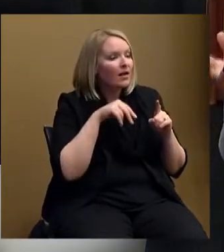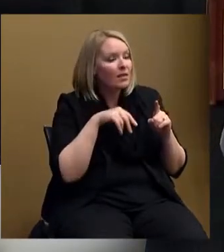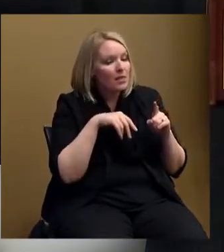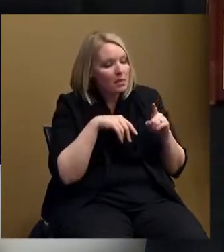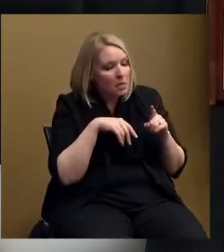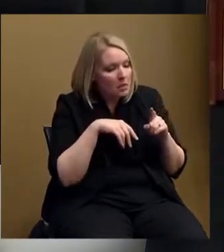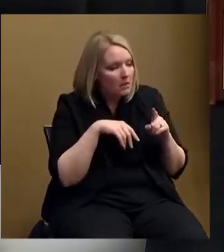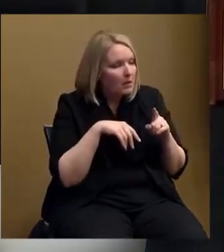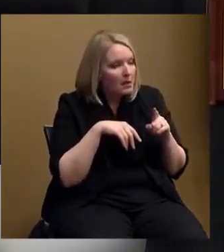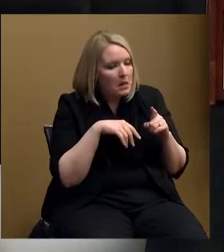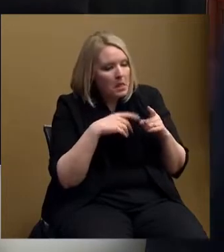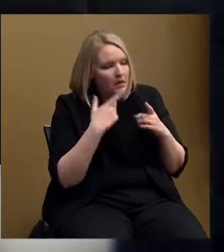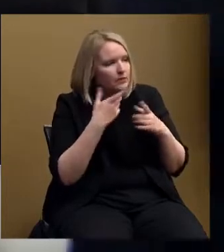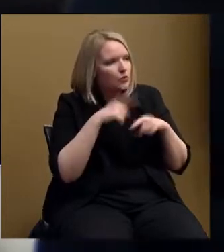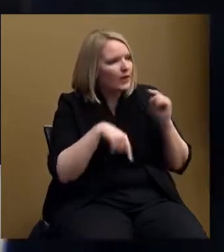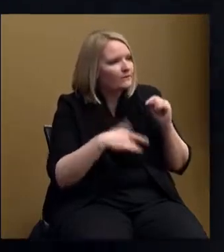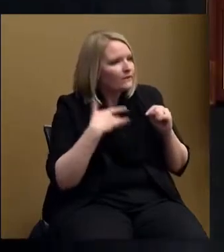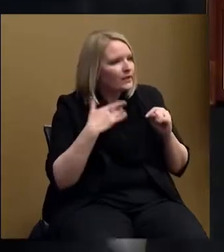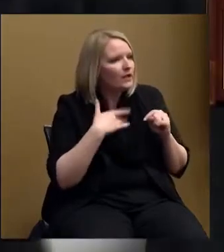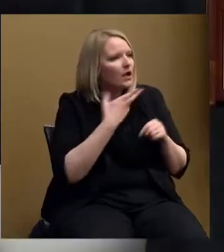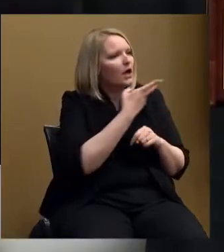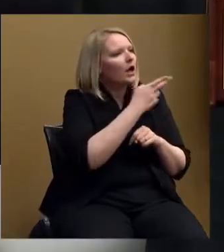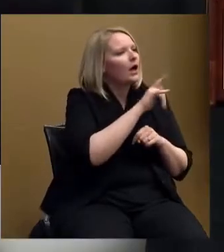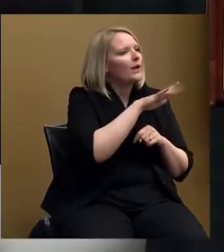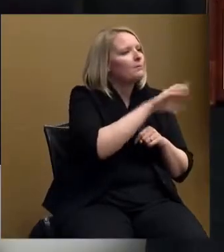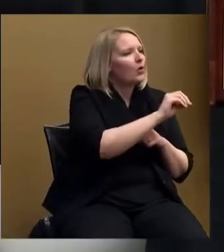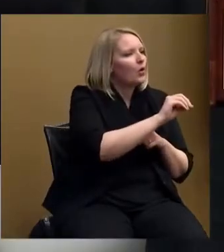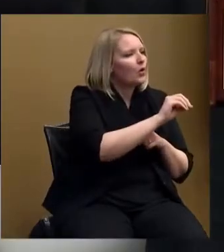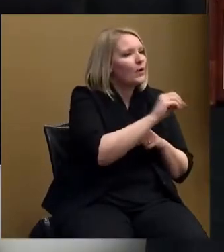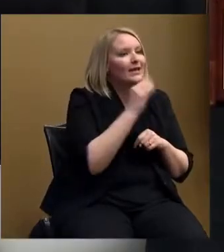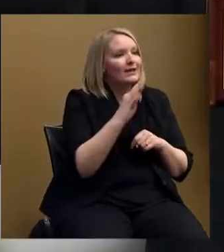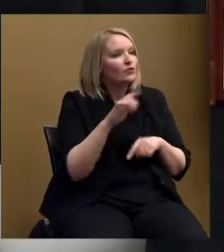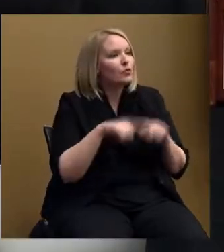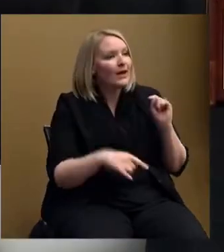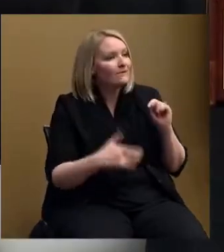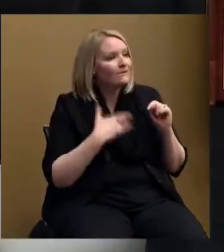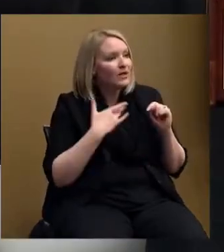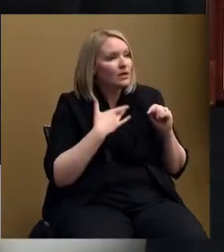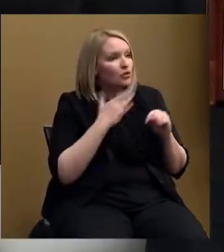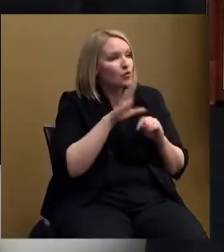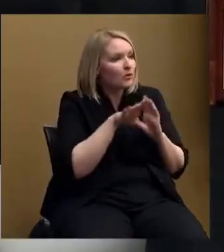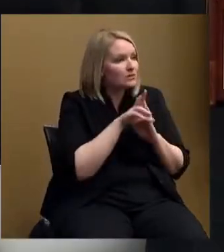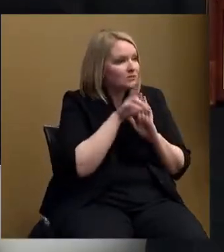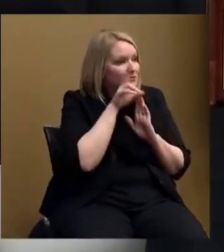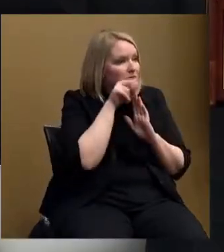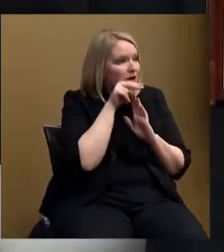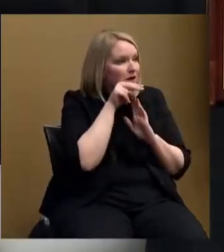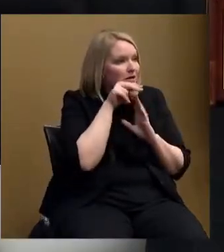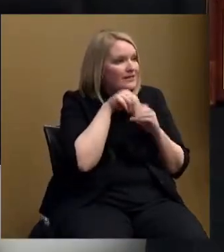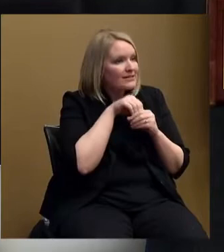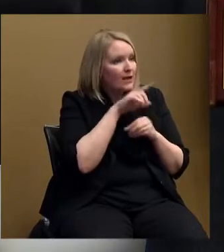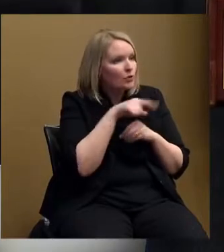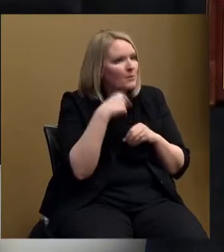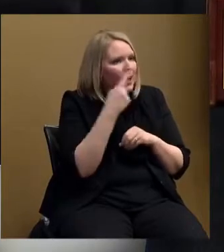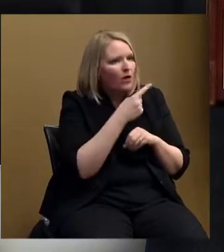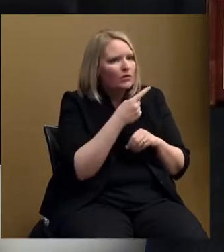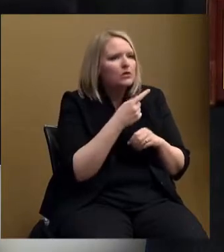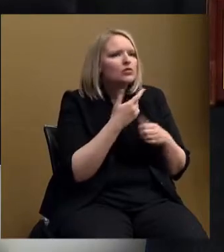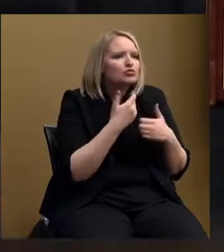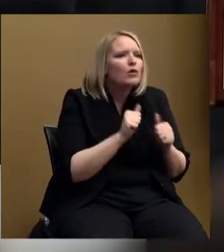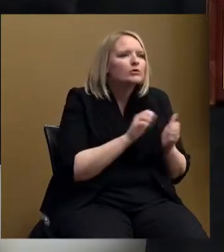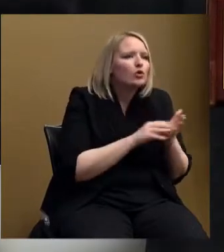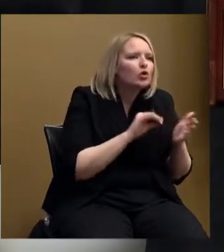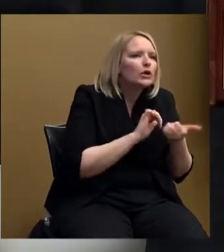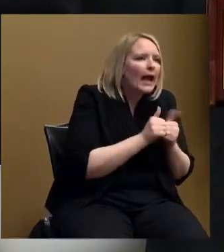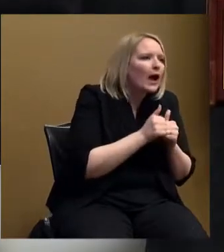you're hyposensitive. You cannot feel where your tongue is in your mouth. Good luck learning to make a T